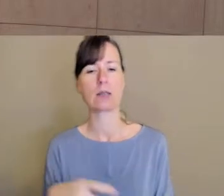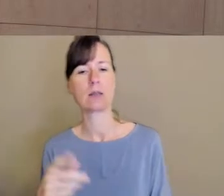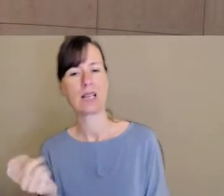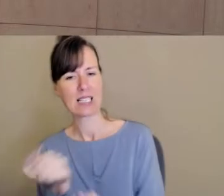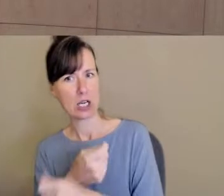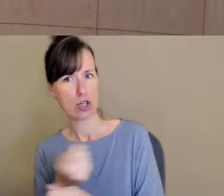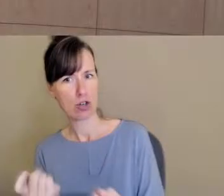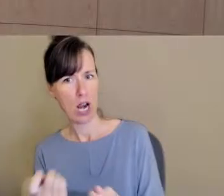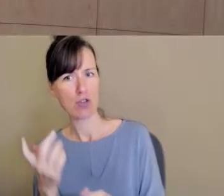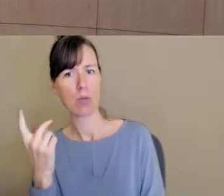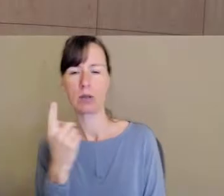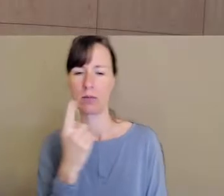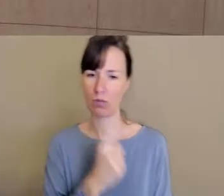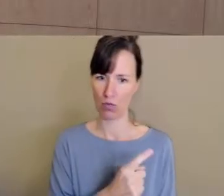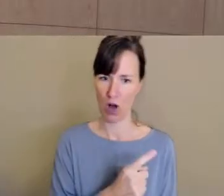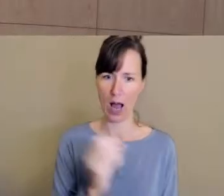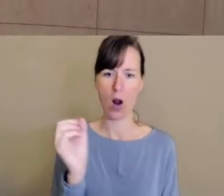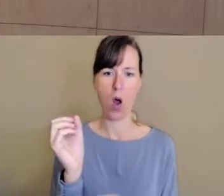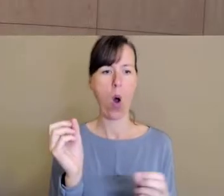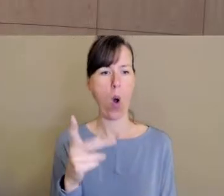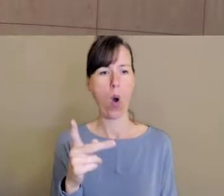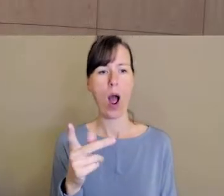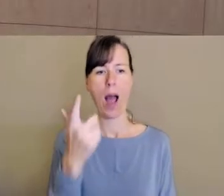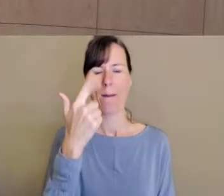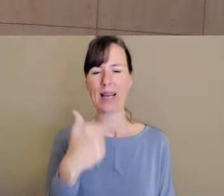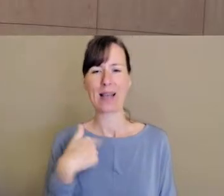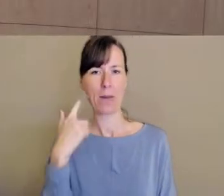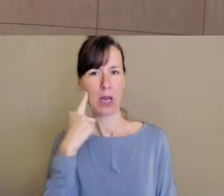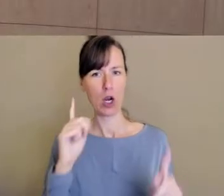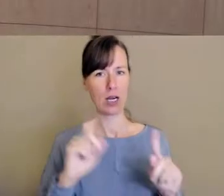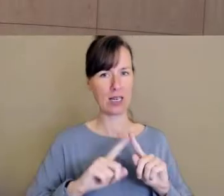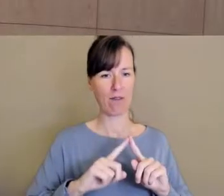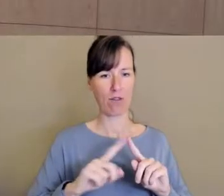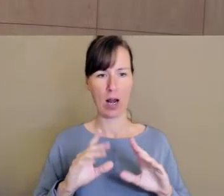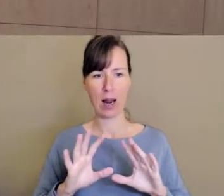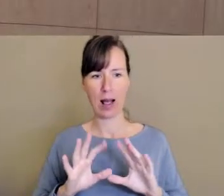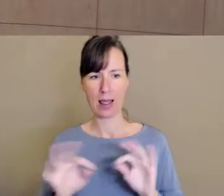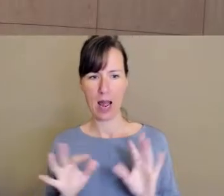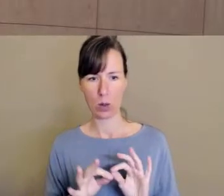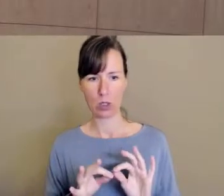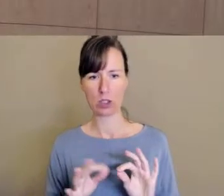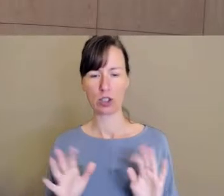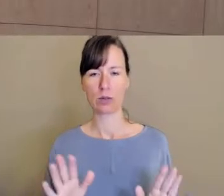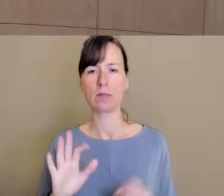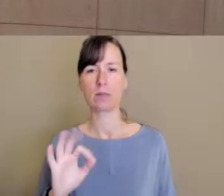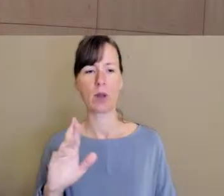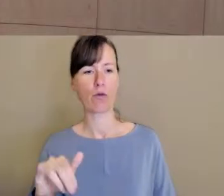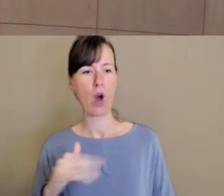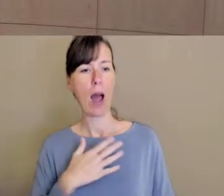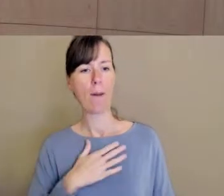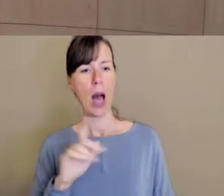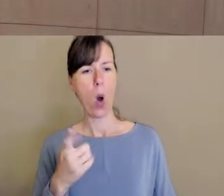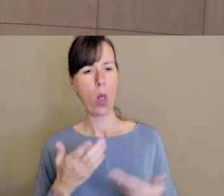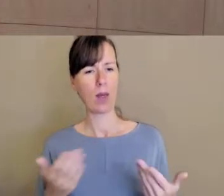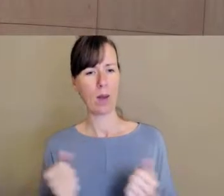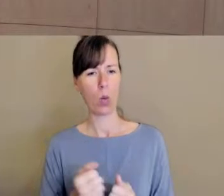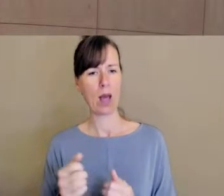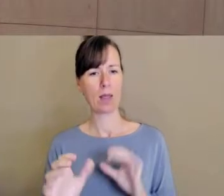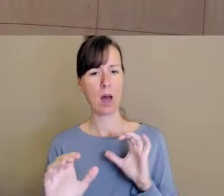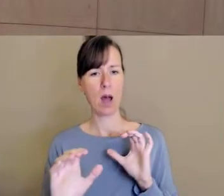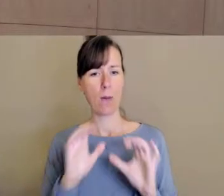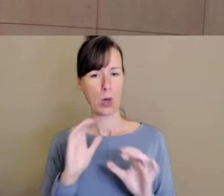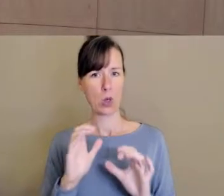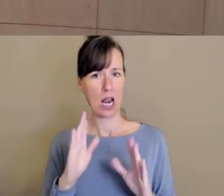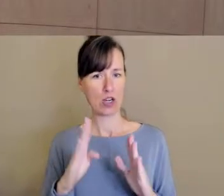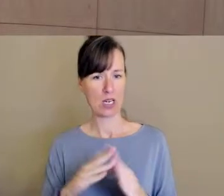My only thing with any communications that the town does, the town just needs to make sure that there's nothing in there that can put us at